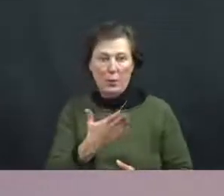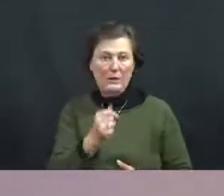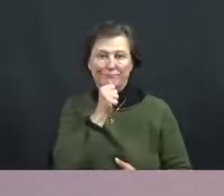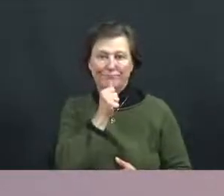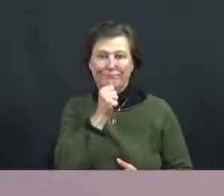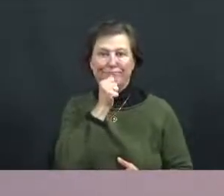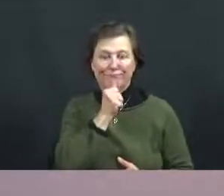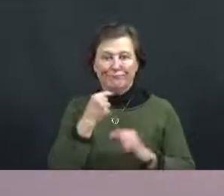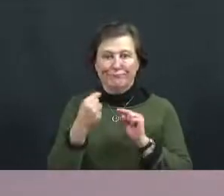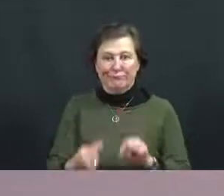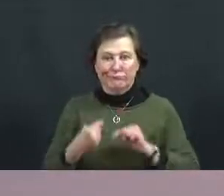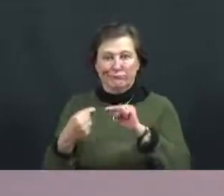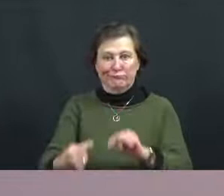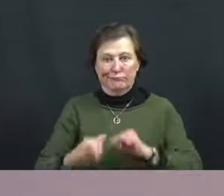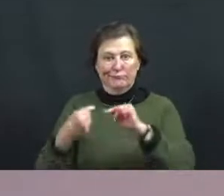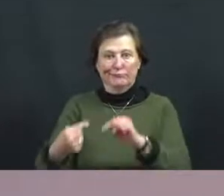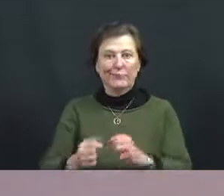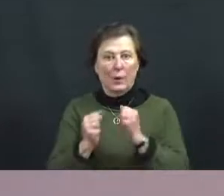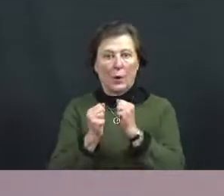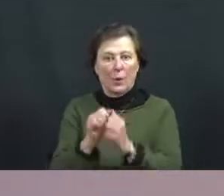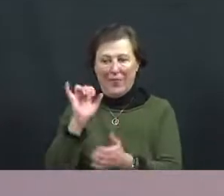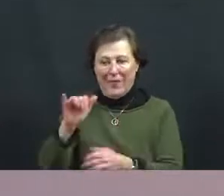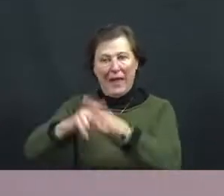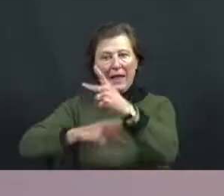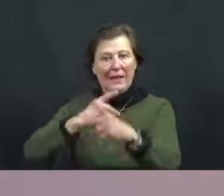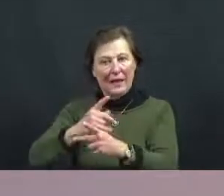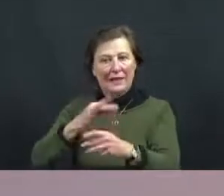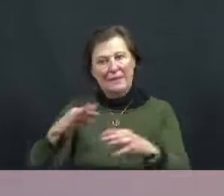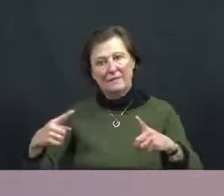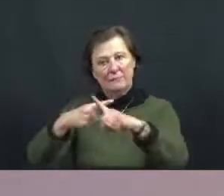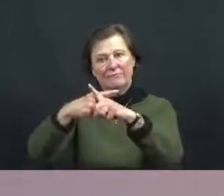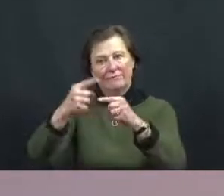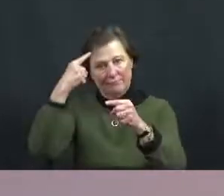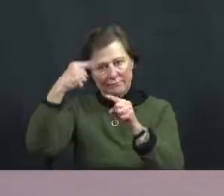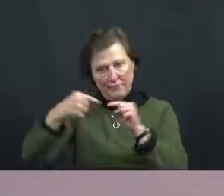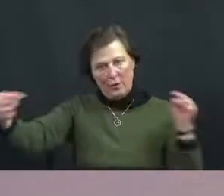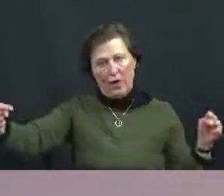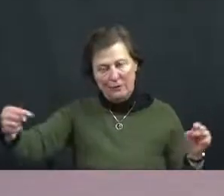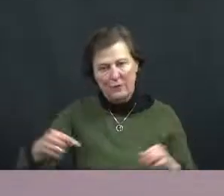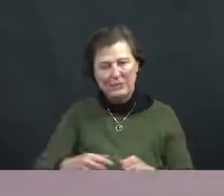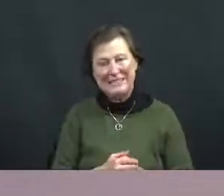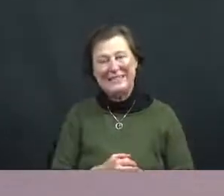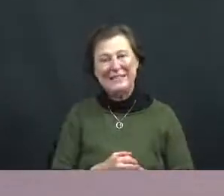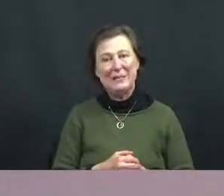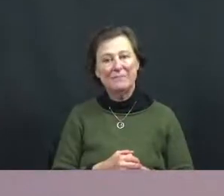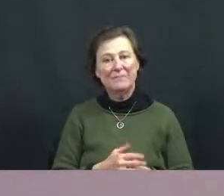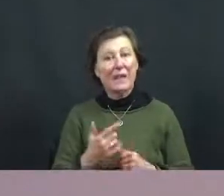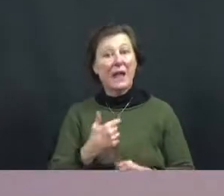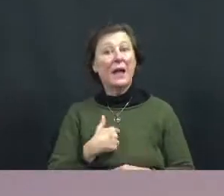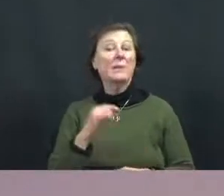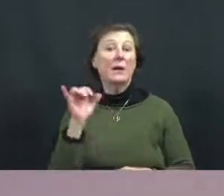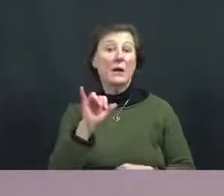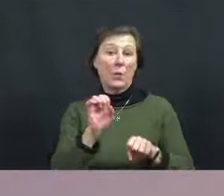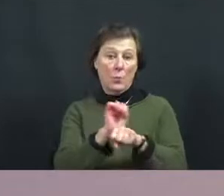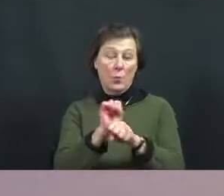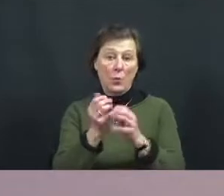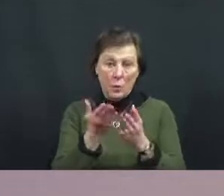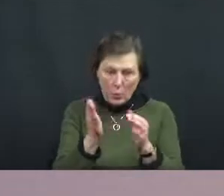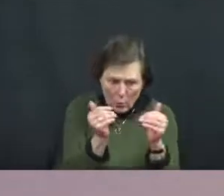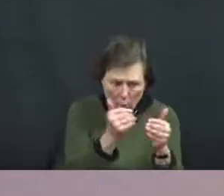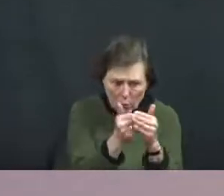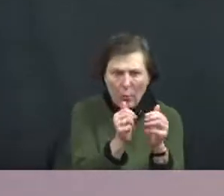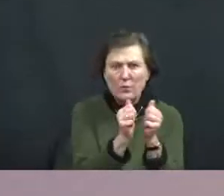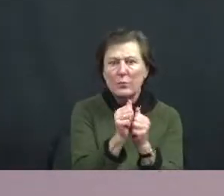tribulations that go with engaging in this kind of a controversy. Then, too, I am working closely with other